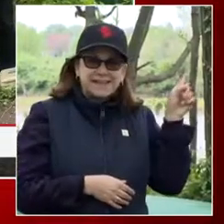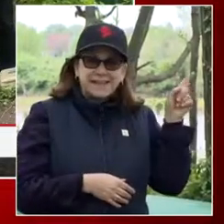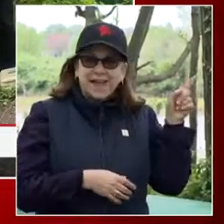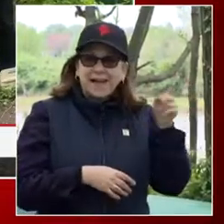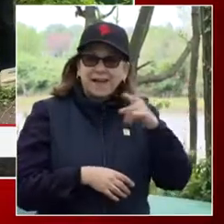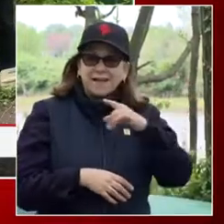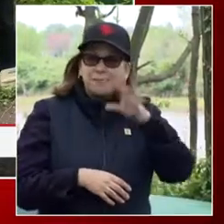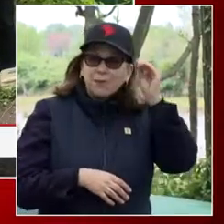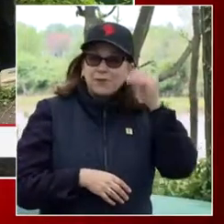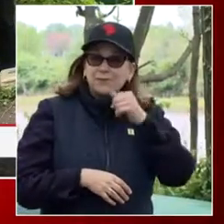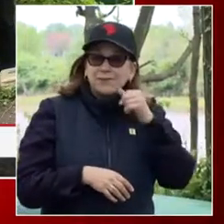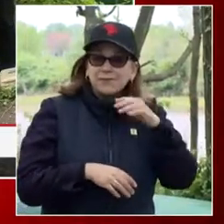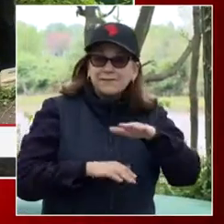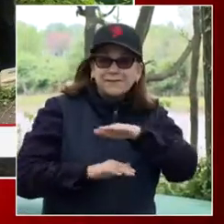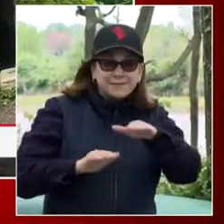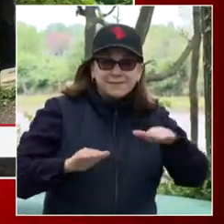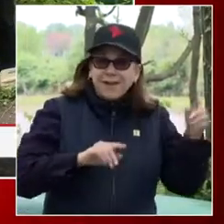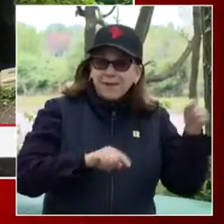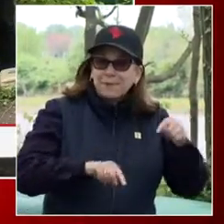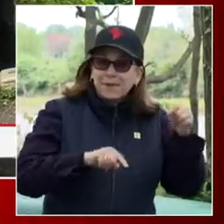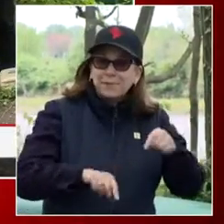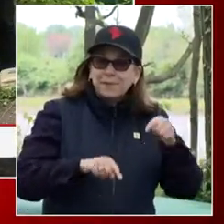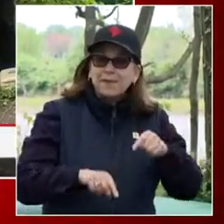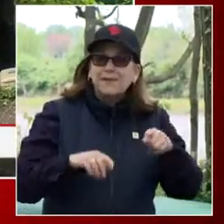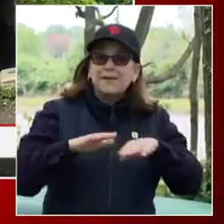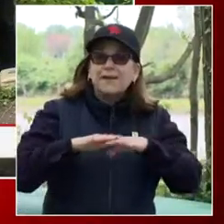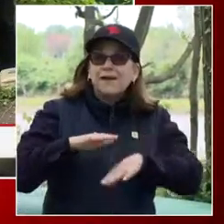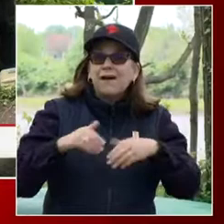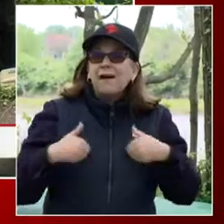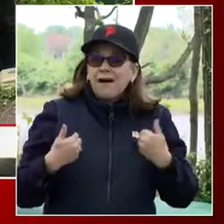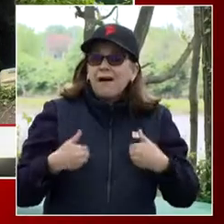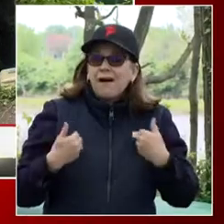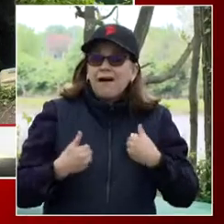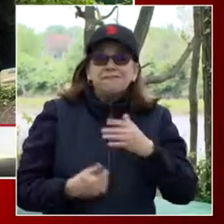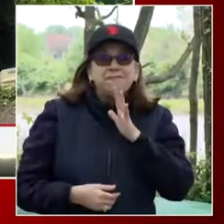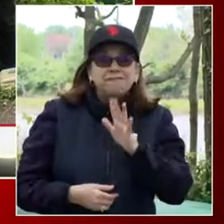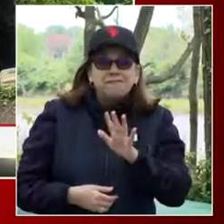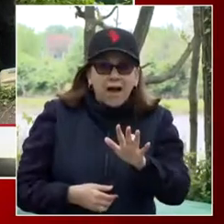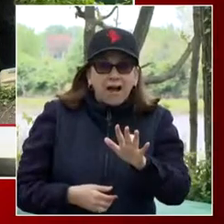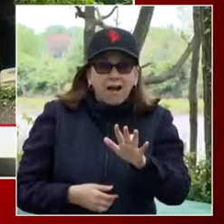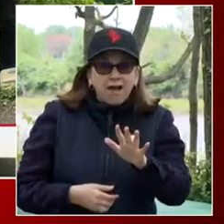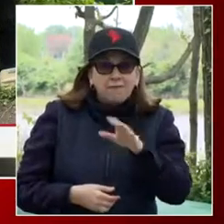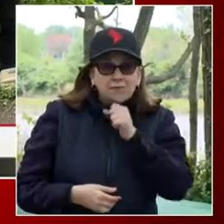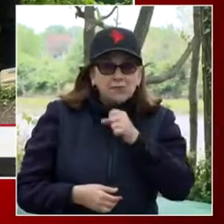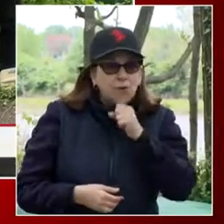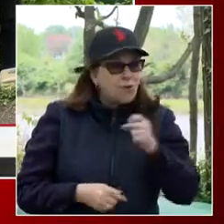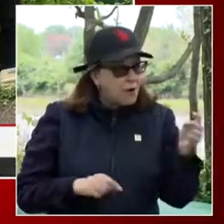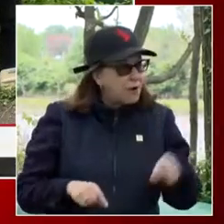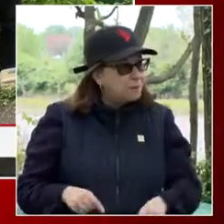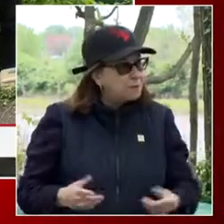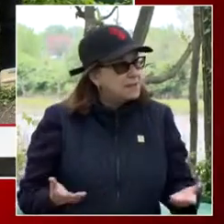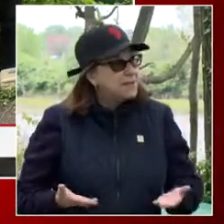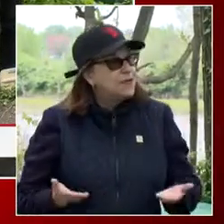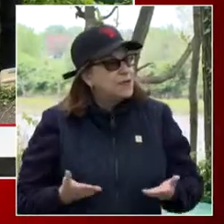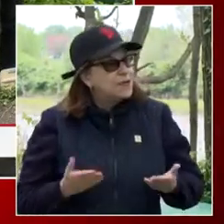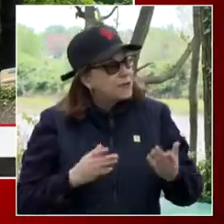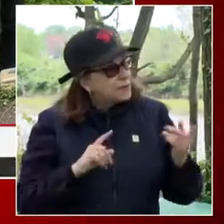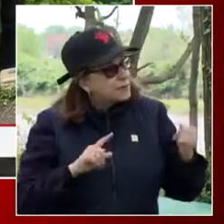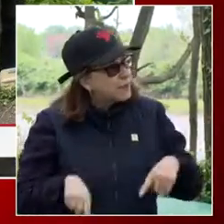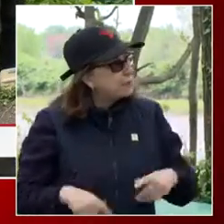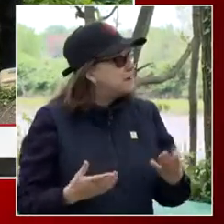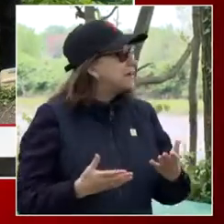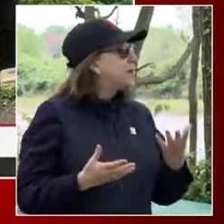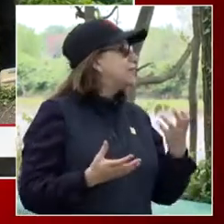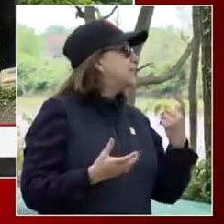they are not 15 years old, they told me, that they're 5 years old. So let's give a hand to our 5-year-olds.